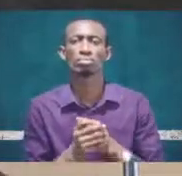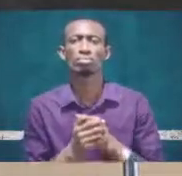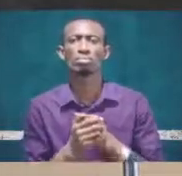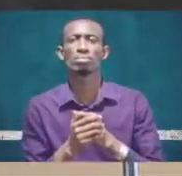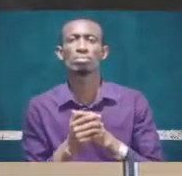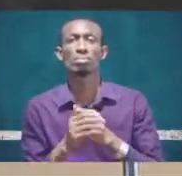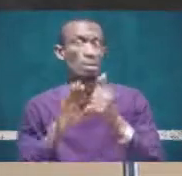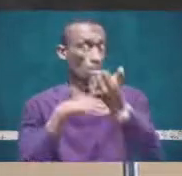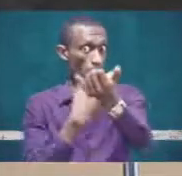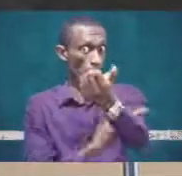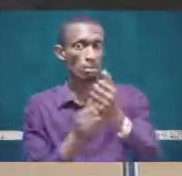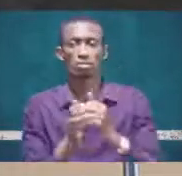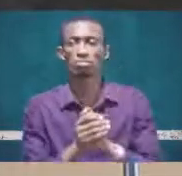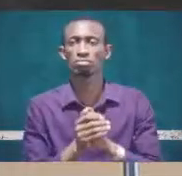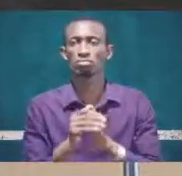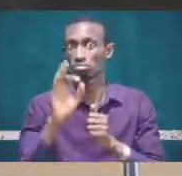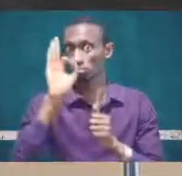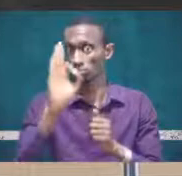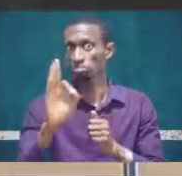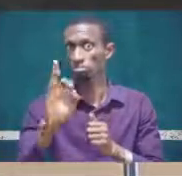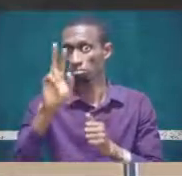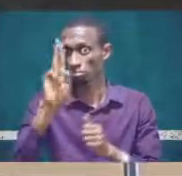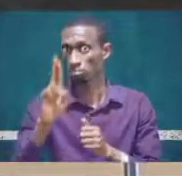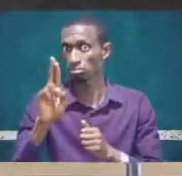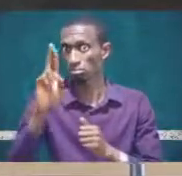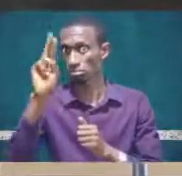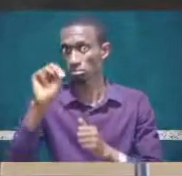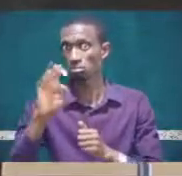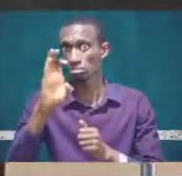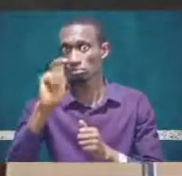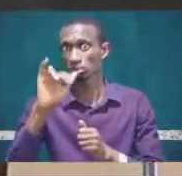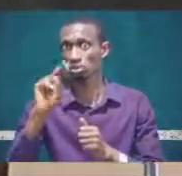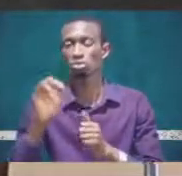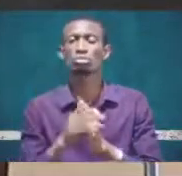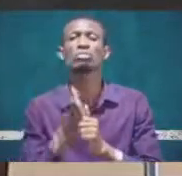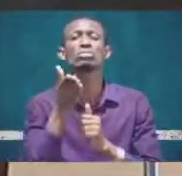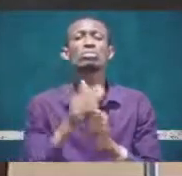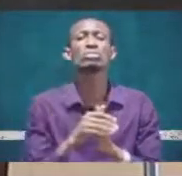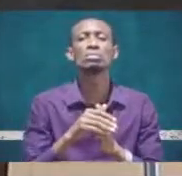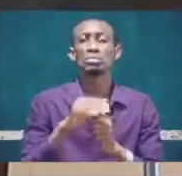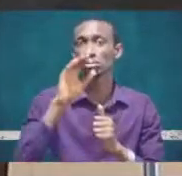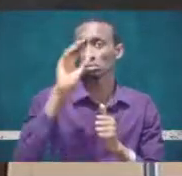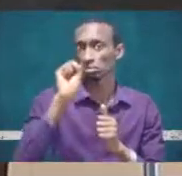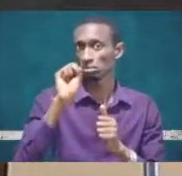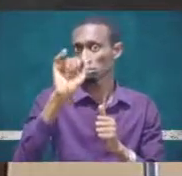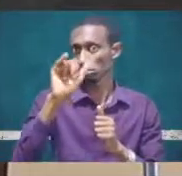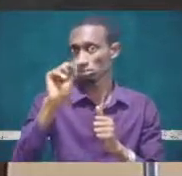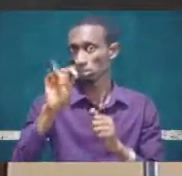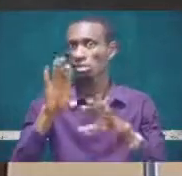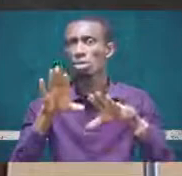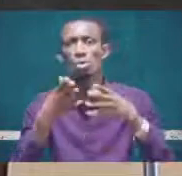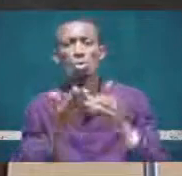power function in sine cosine with exponent odd number. But before